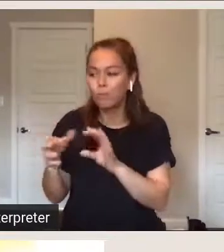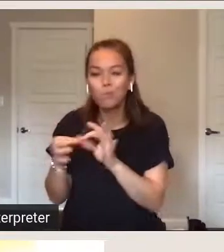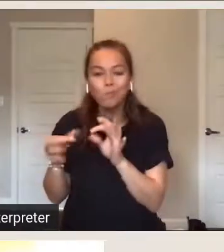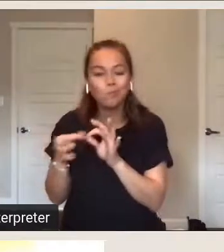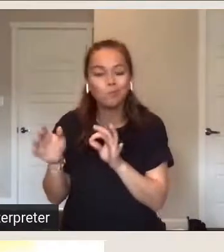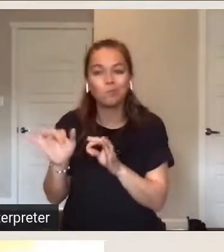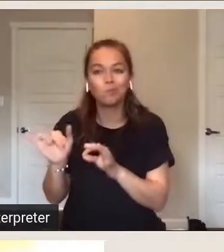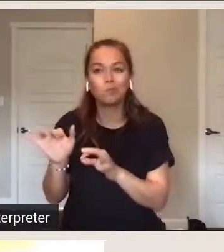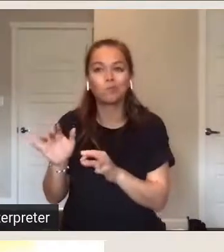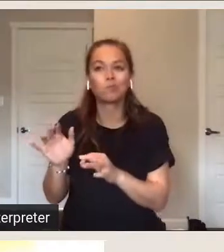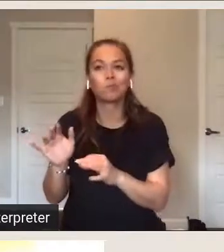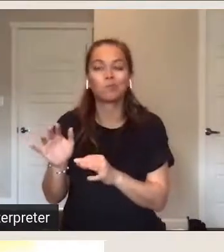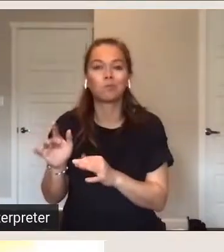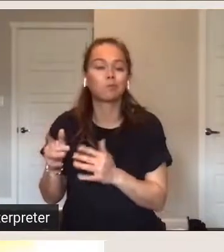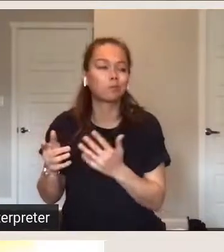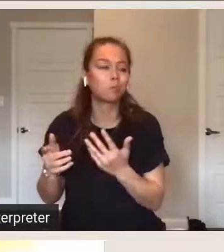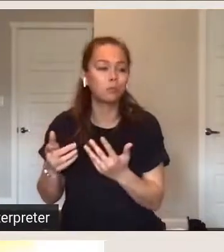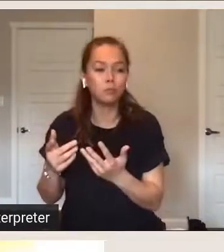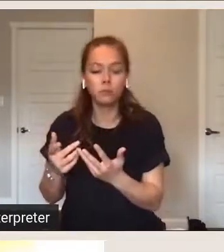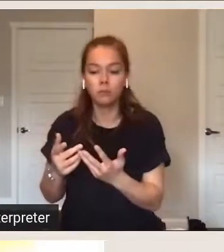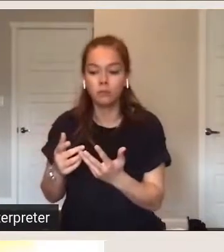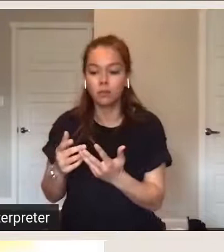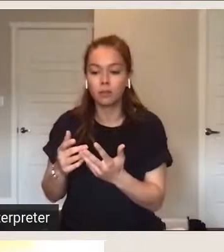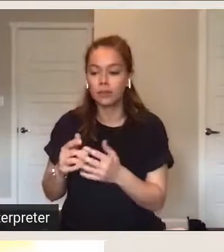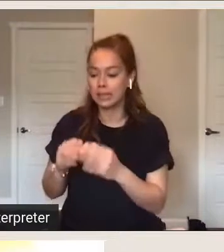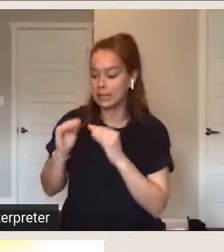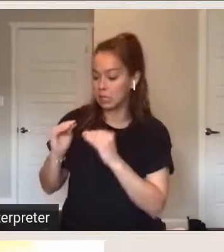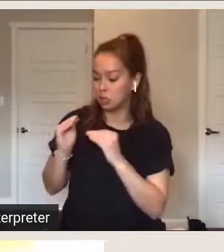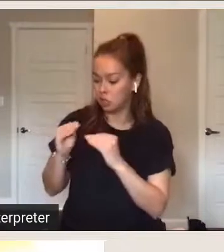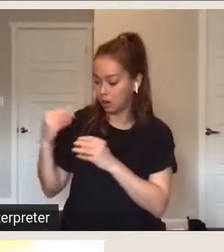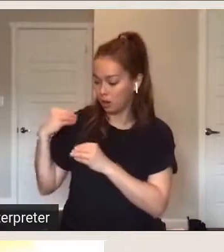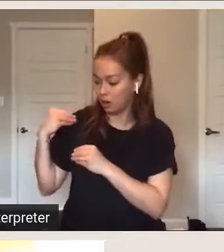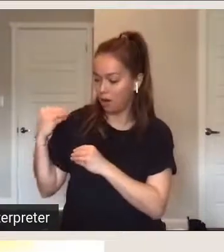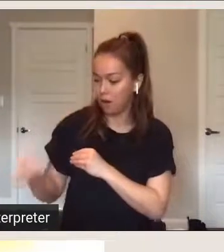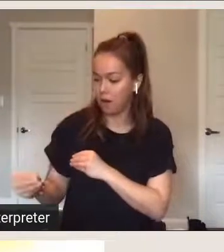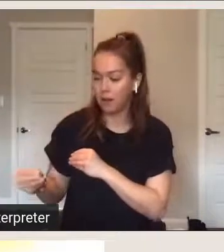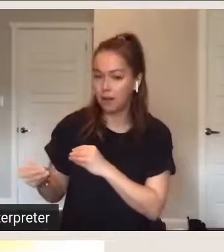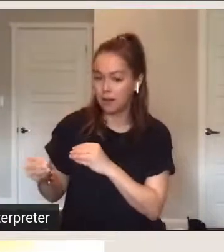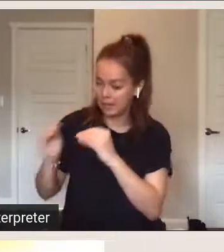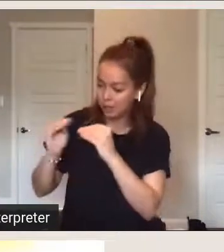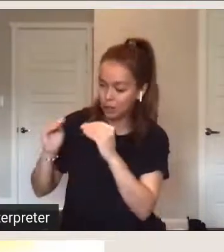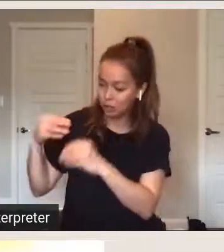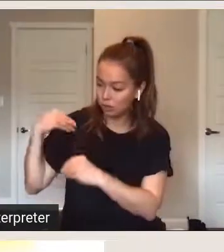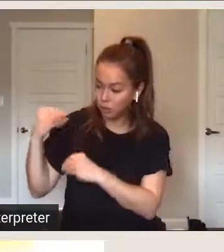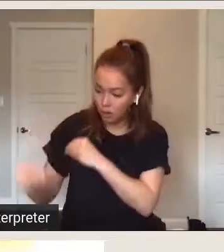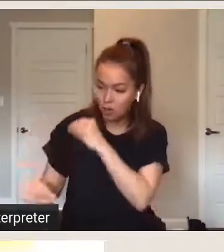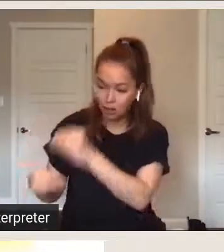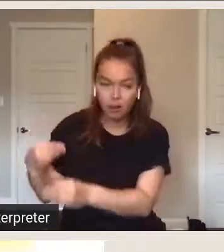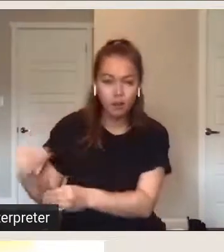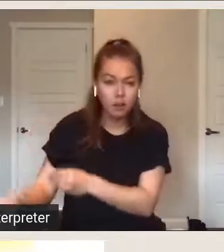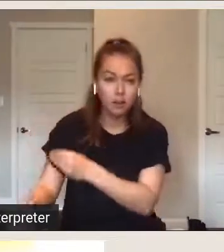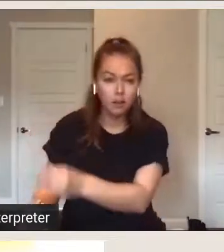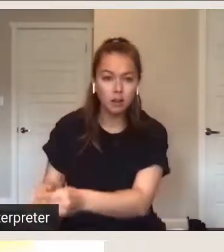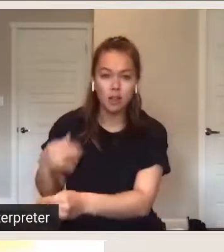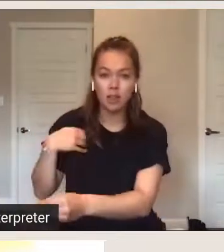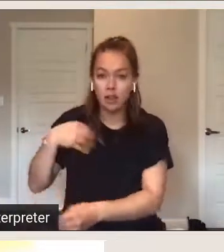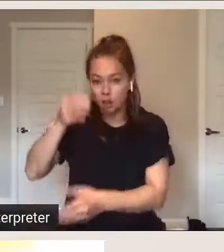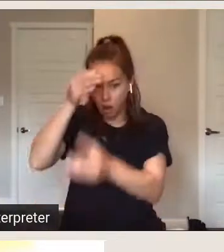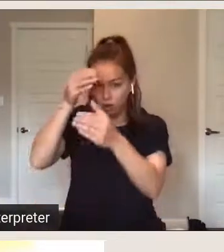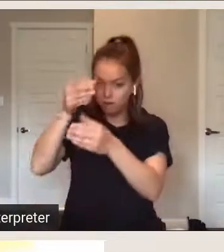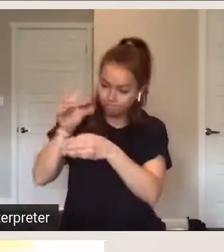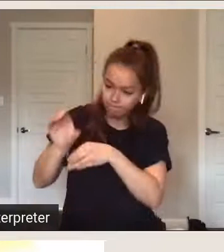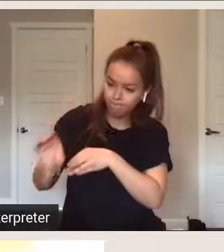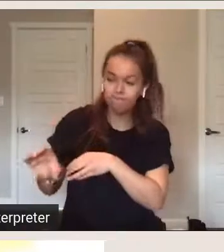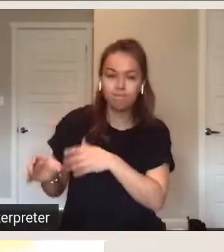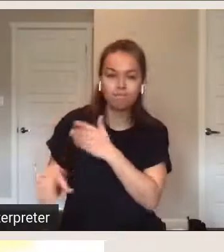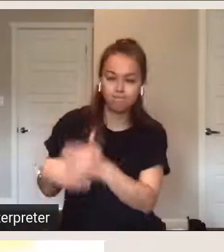like, of knowledge transference, you know, we often might think that that needs to come from a very familiar place. And in this film, you know, we have